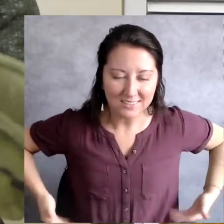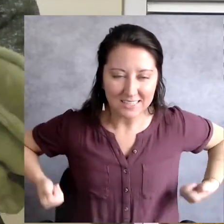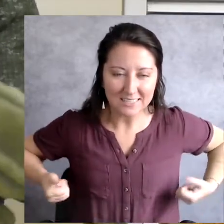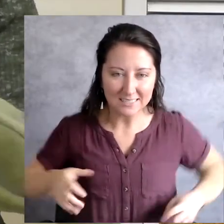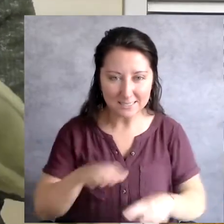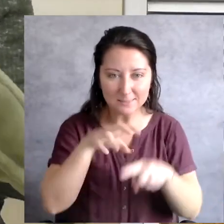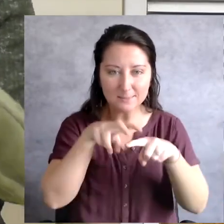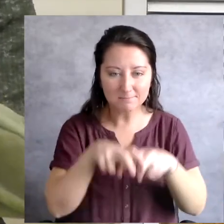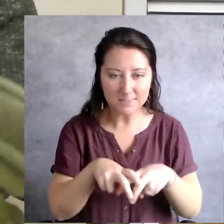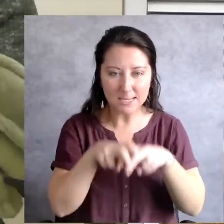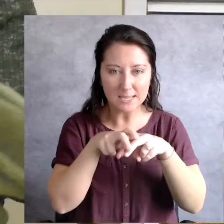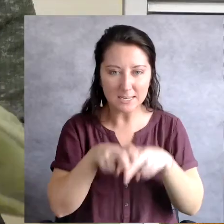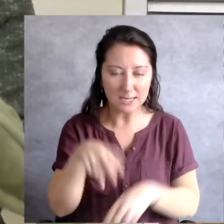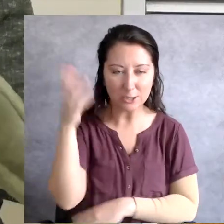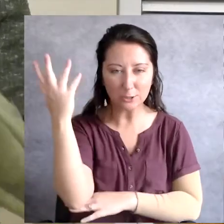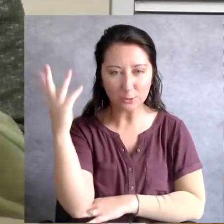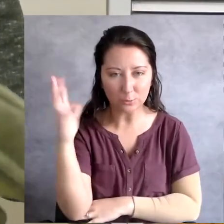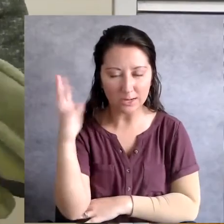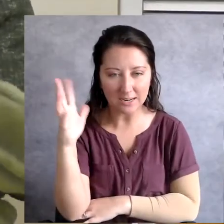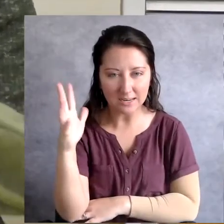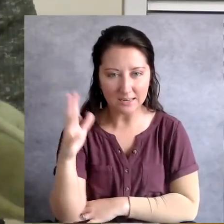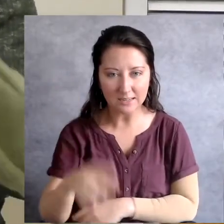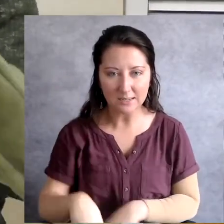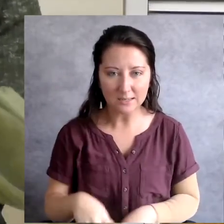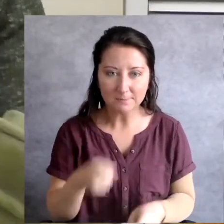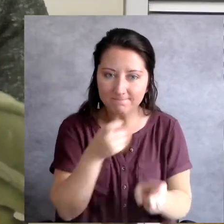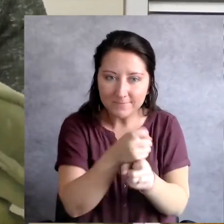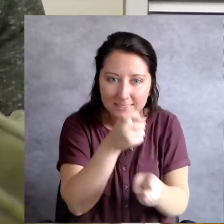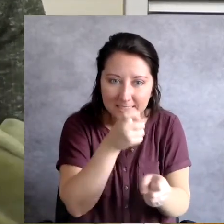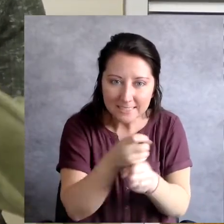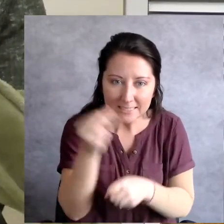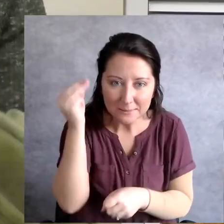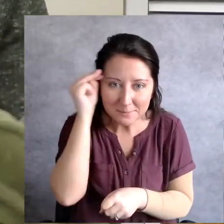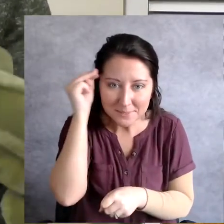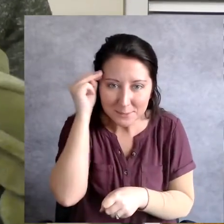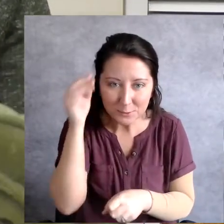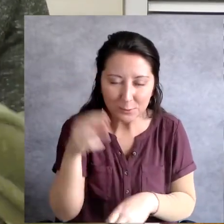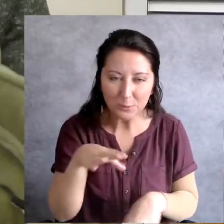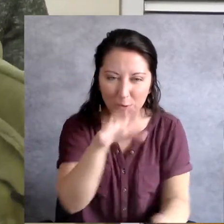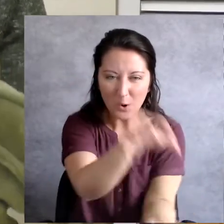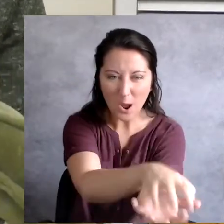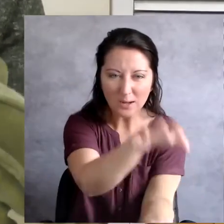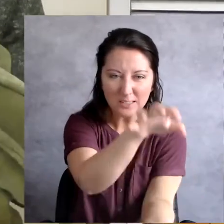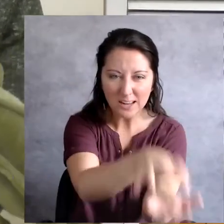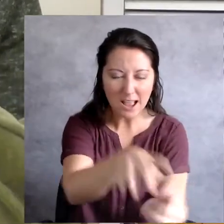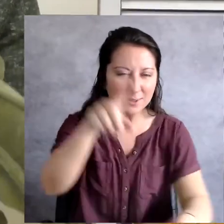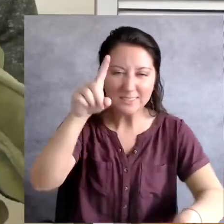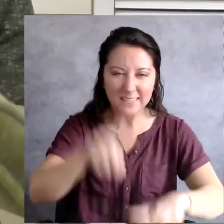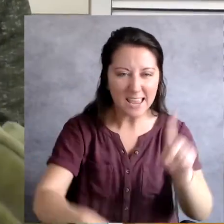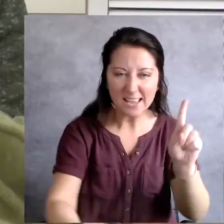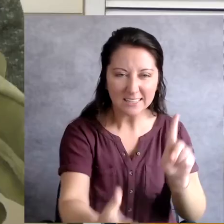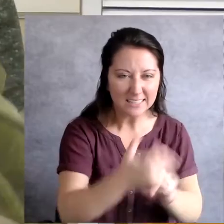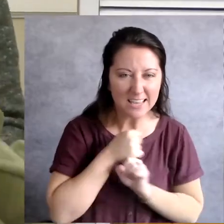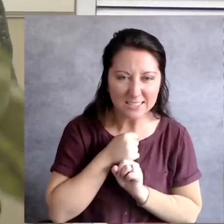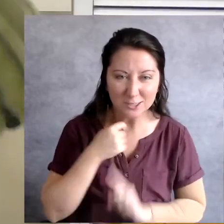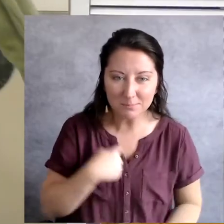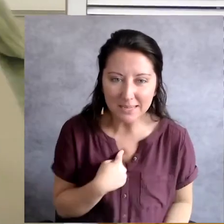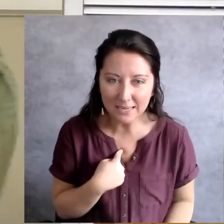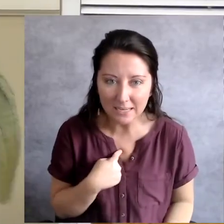little monkeys sitting in the tree, teasing Mr. Crocodile, you can't catch